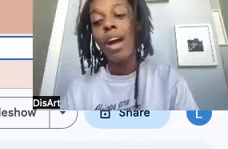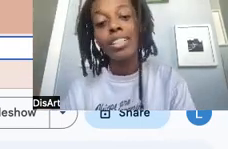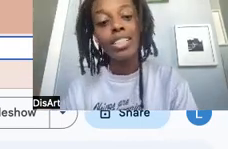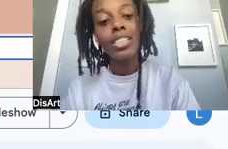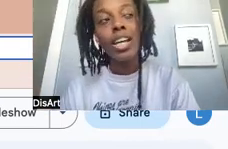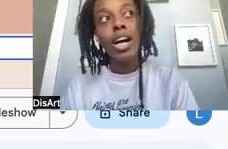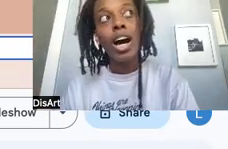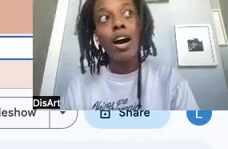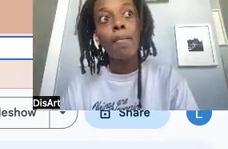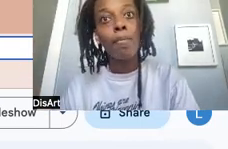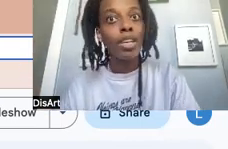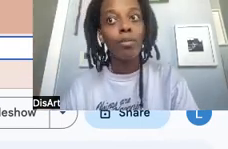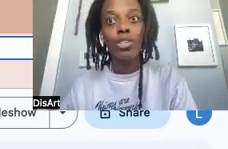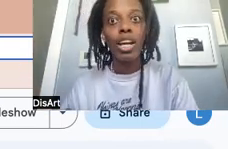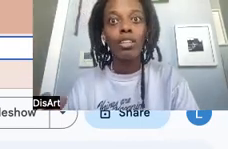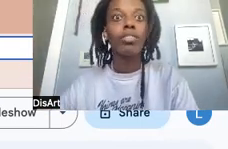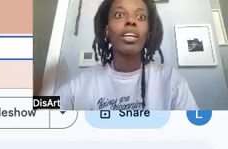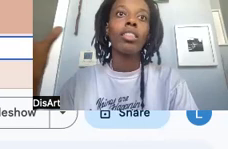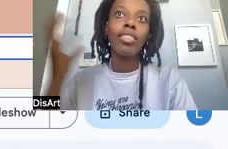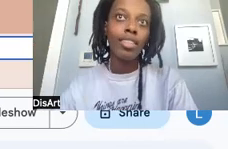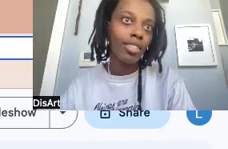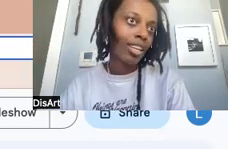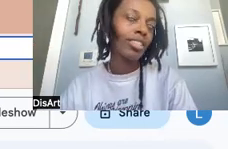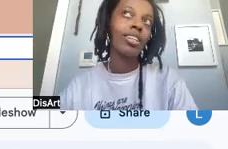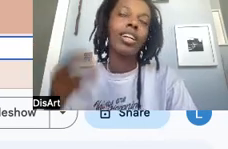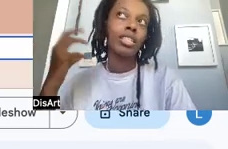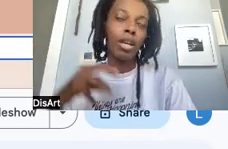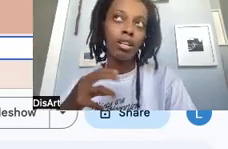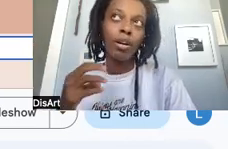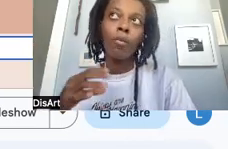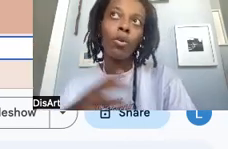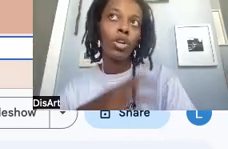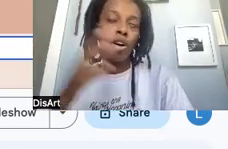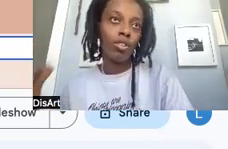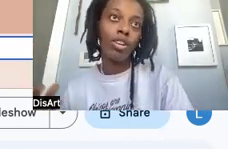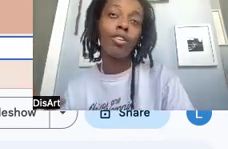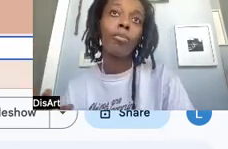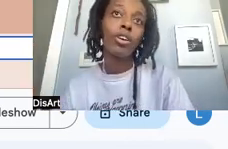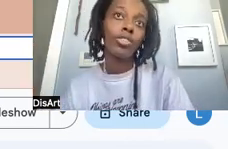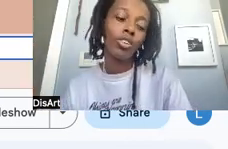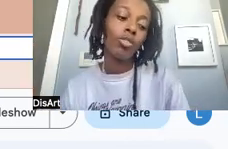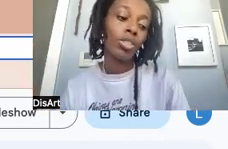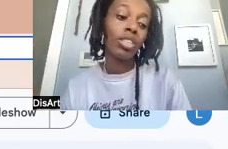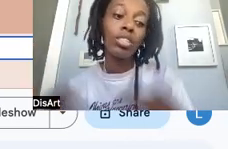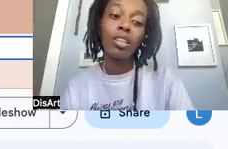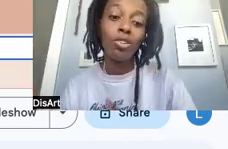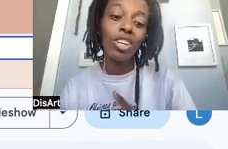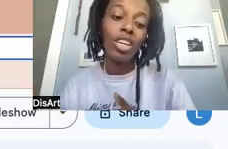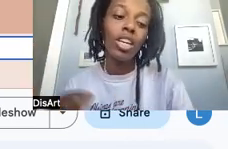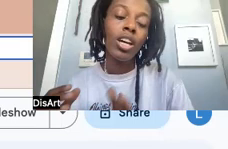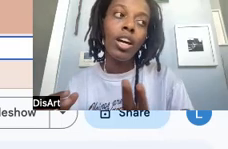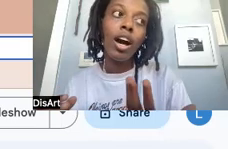field and their practice, and being able to kind of like think together, expand upon what we all know, but also within